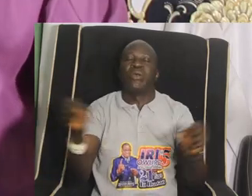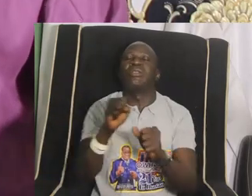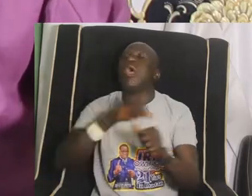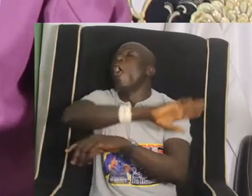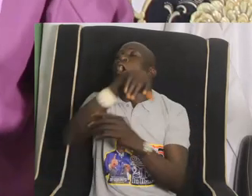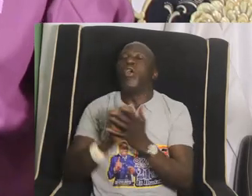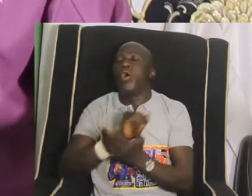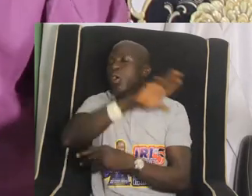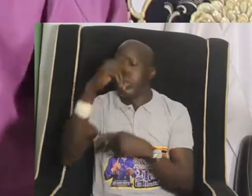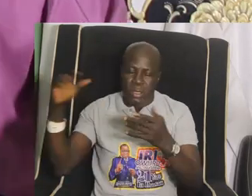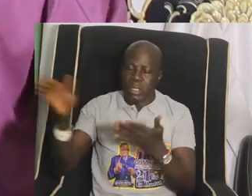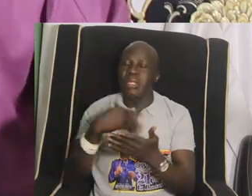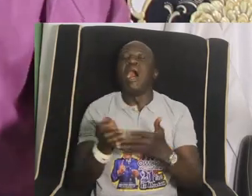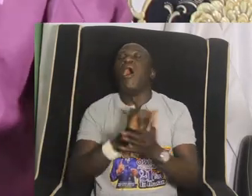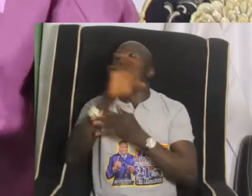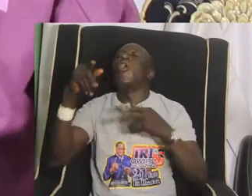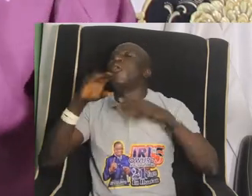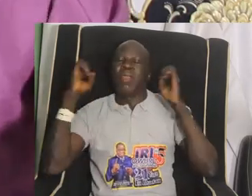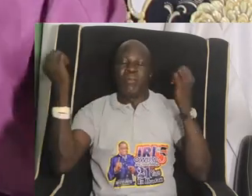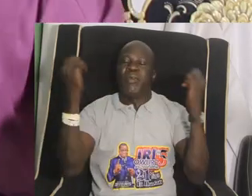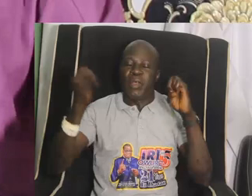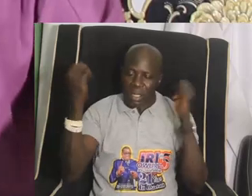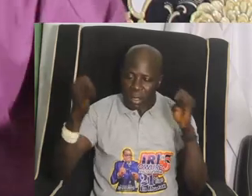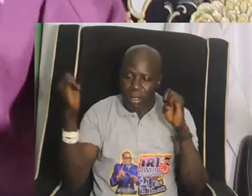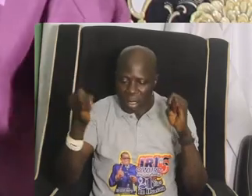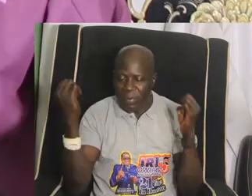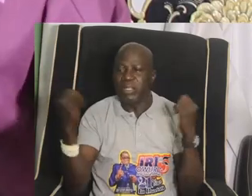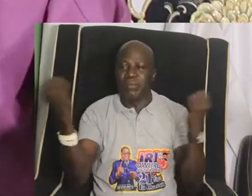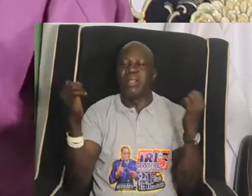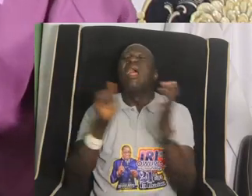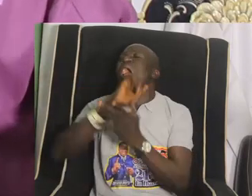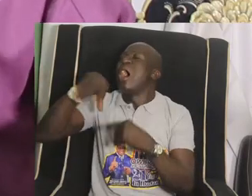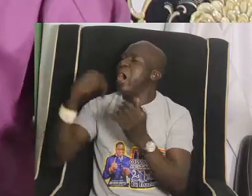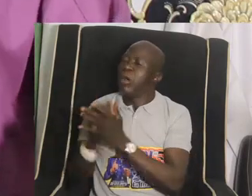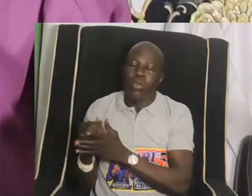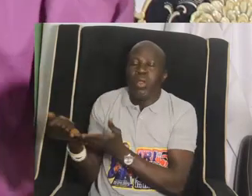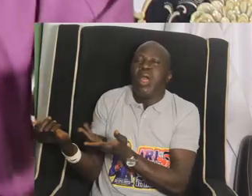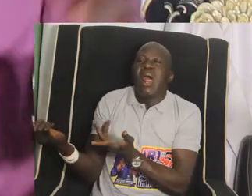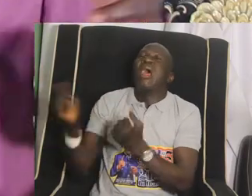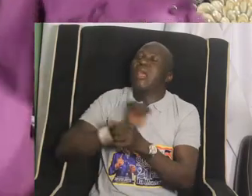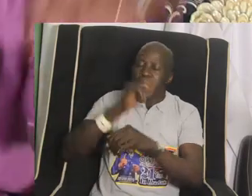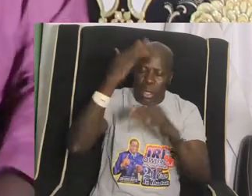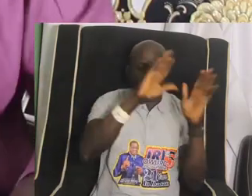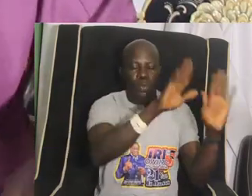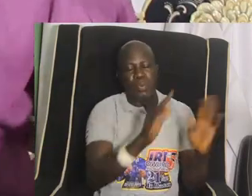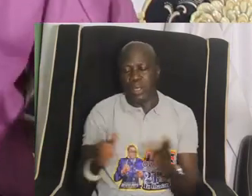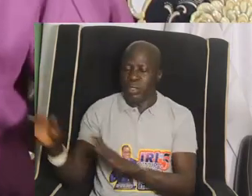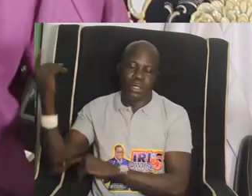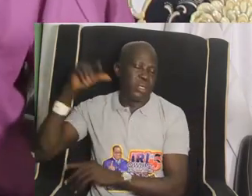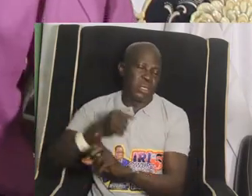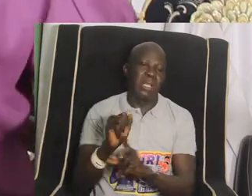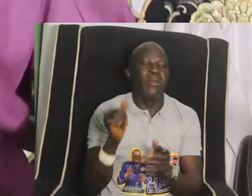the river. All the watchmen. All the prophets. All the men of God. You know you to